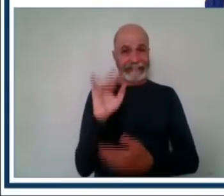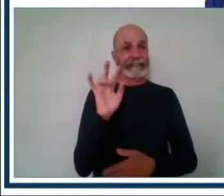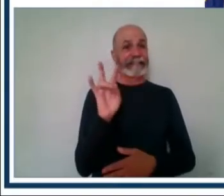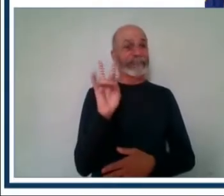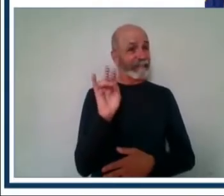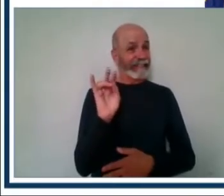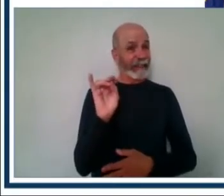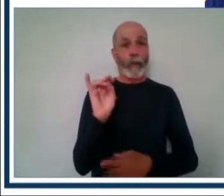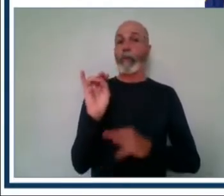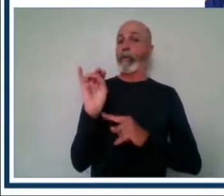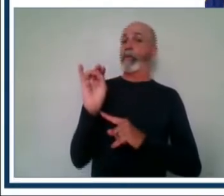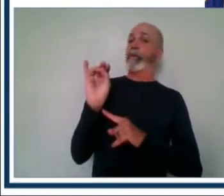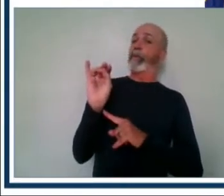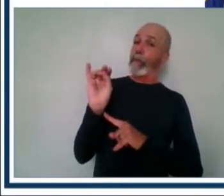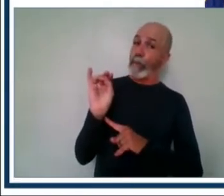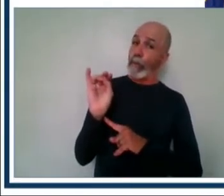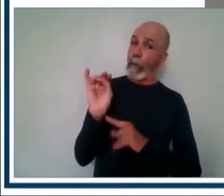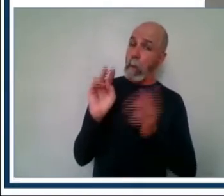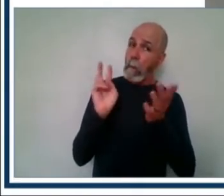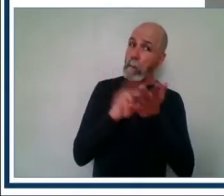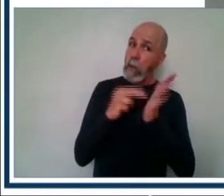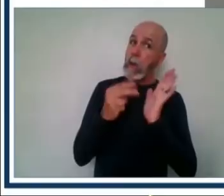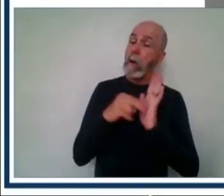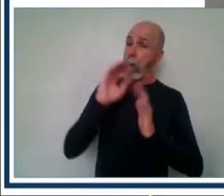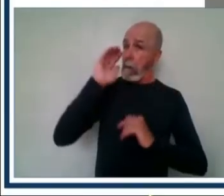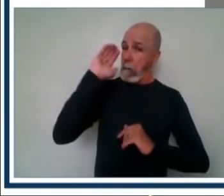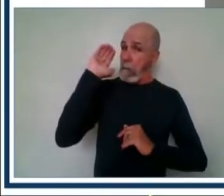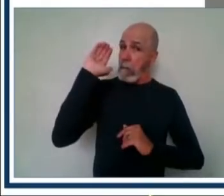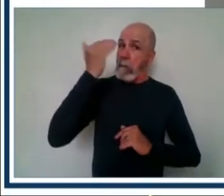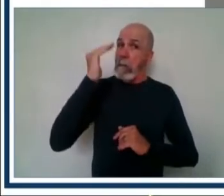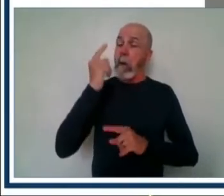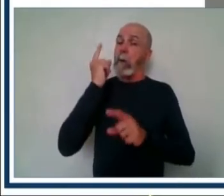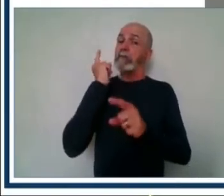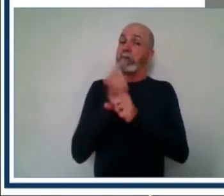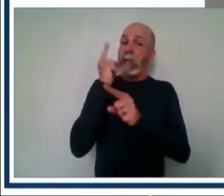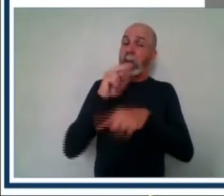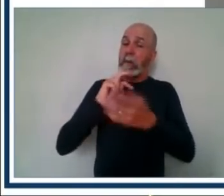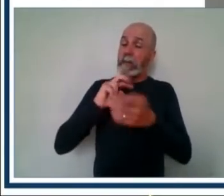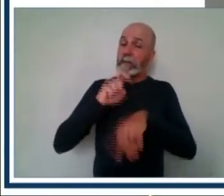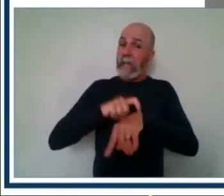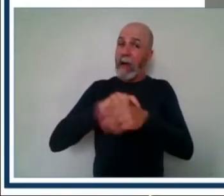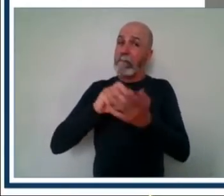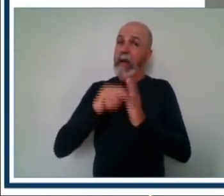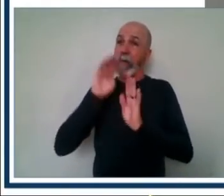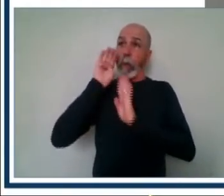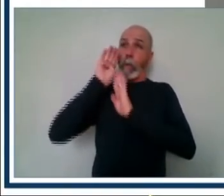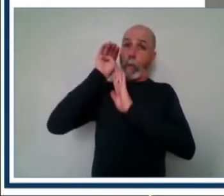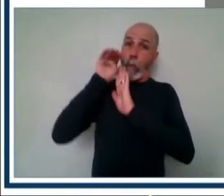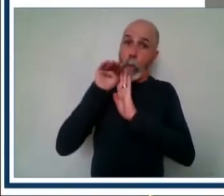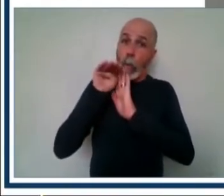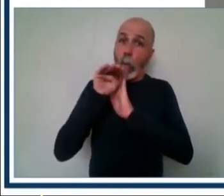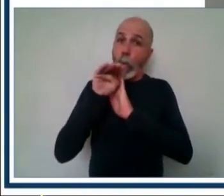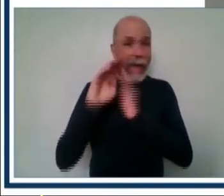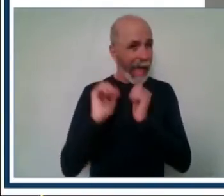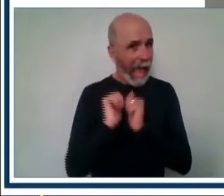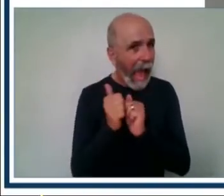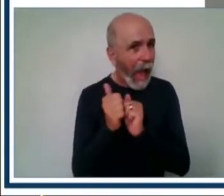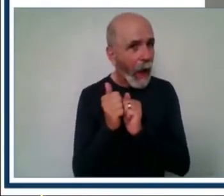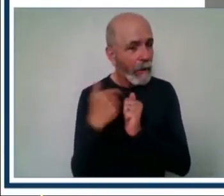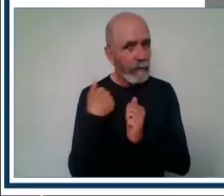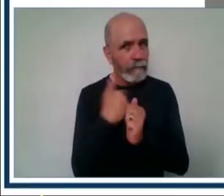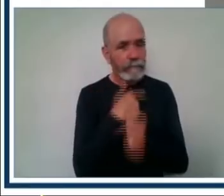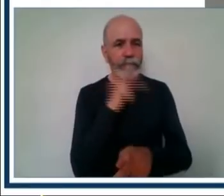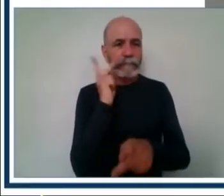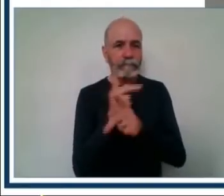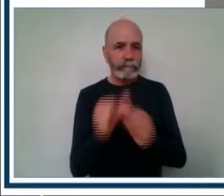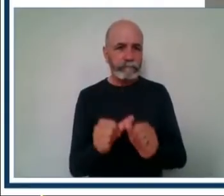that we can turn this situation around, but it will only happen if we all do what is needed. We've gone from low